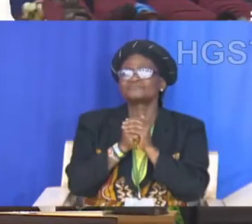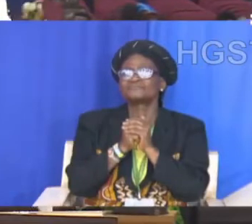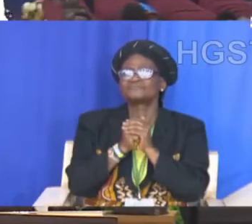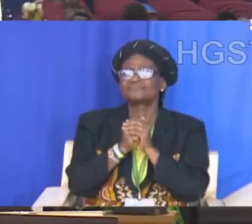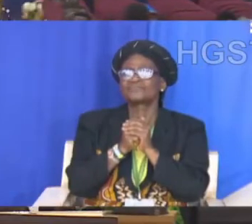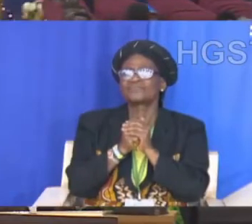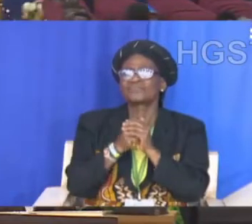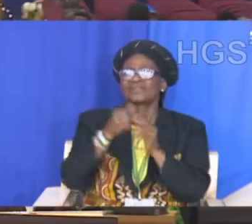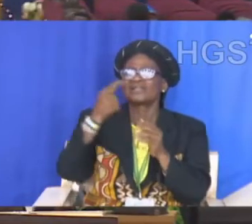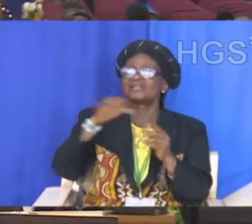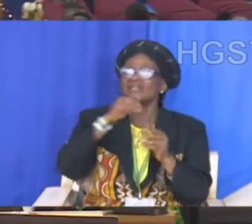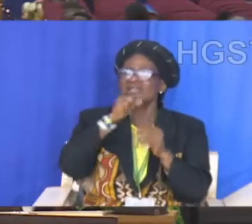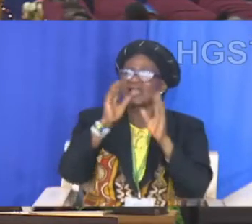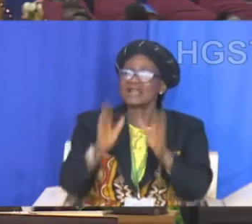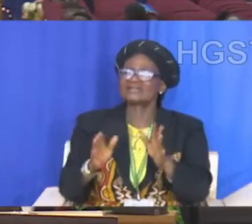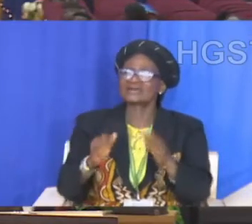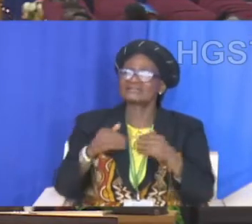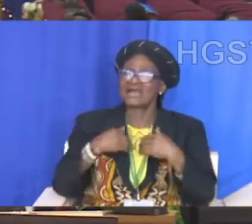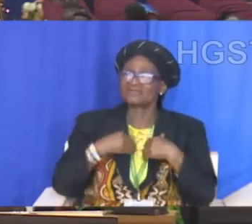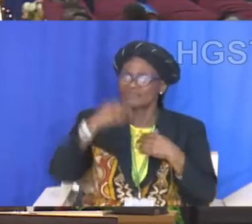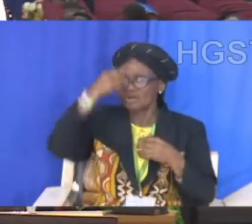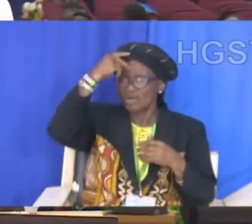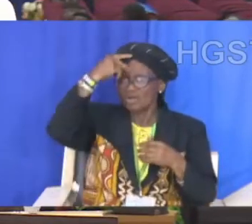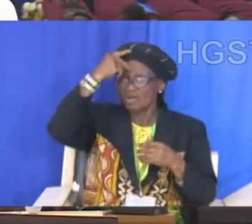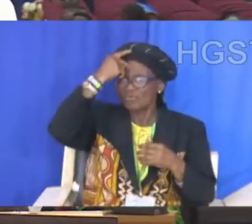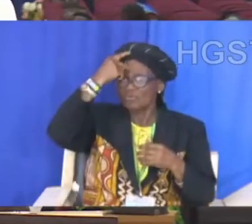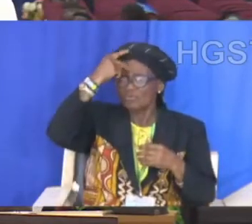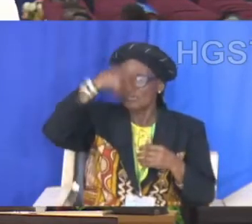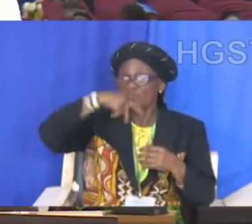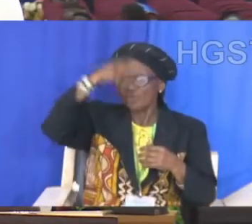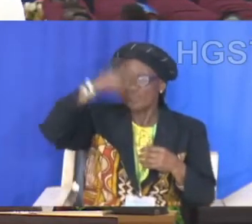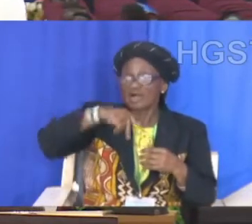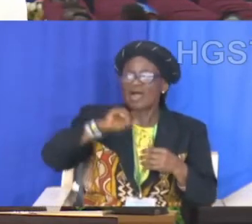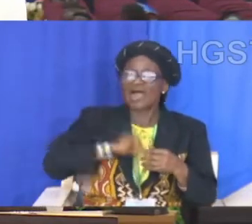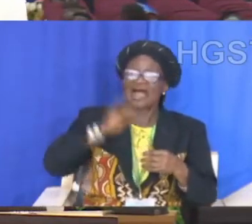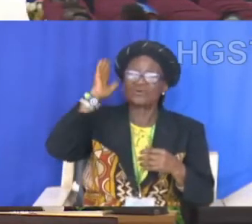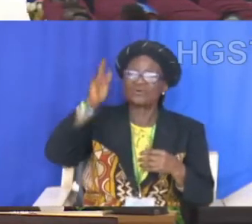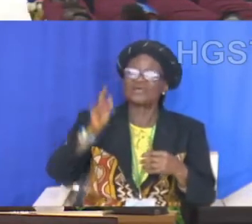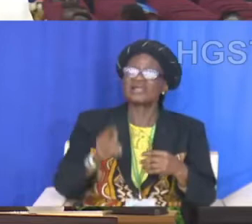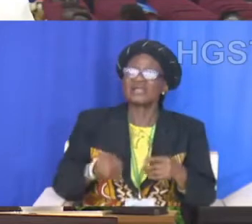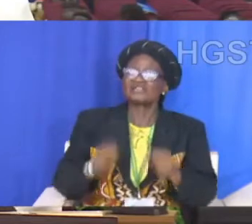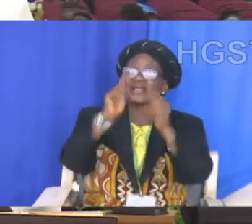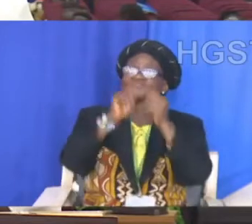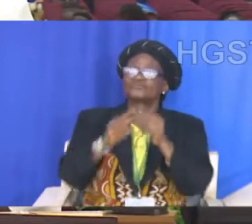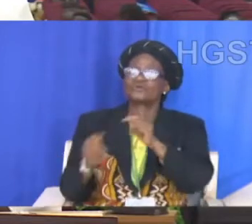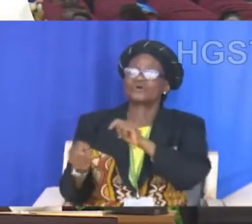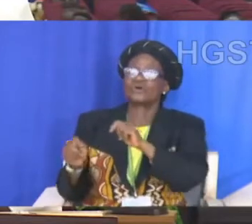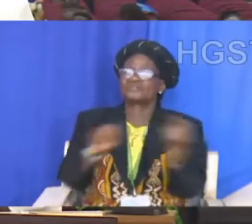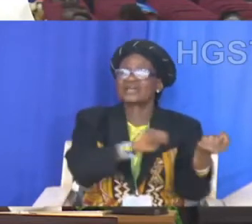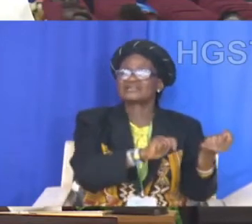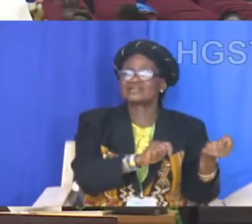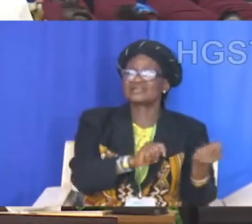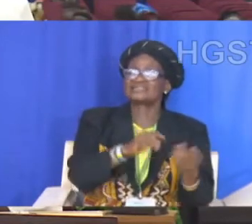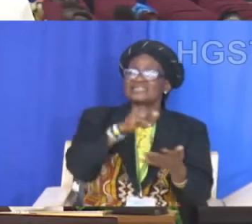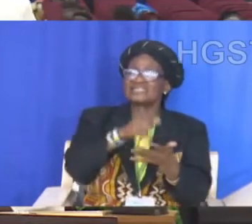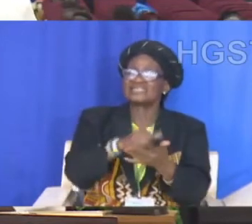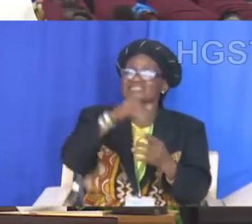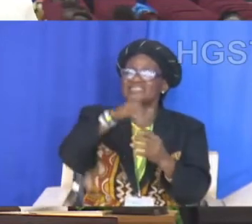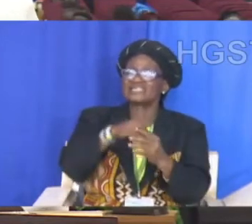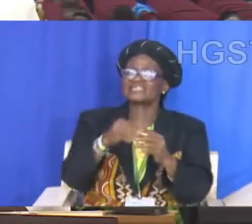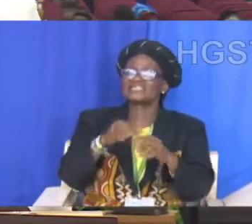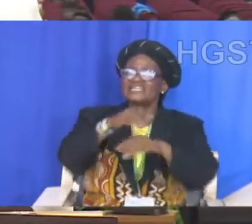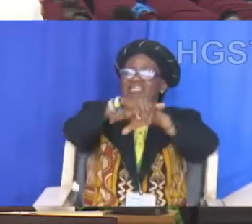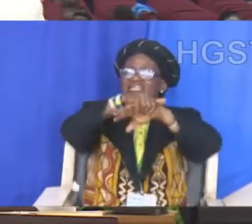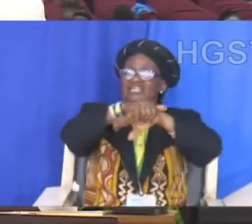The elders have a proverb. I will try to translate it in English as much as possible, but it will be difficult.